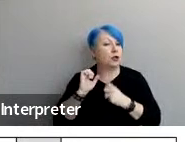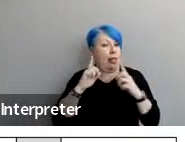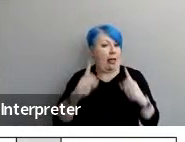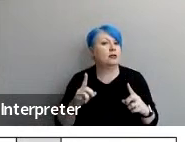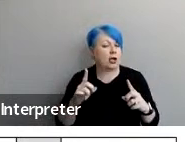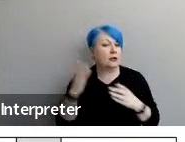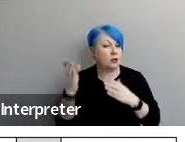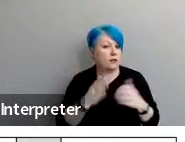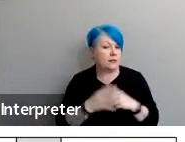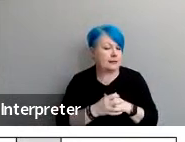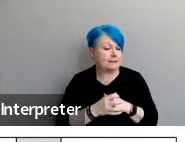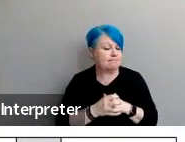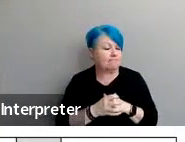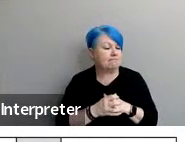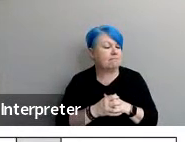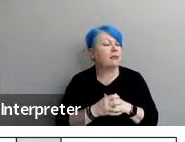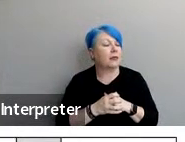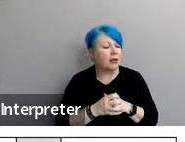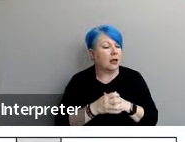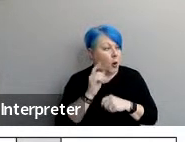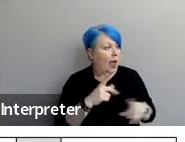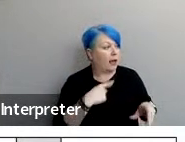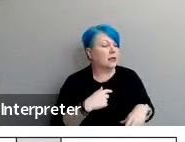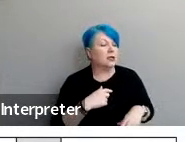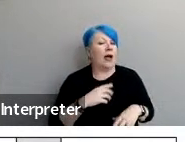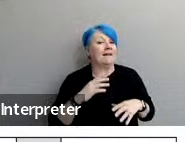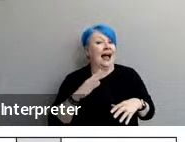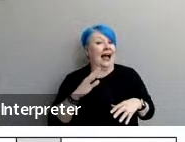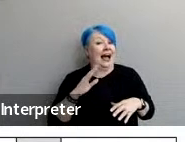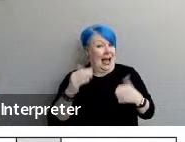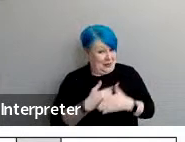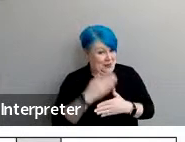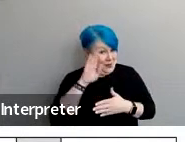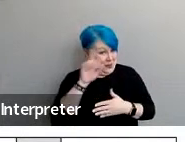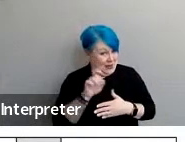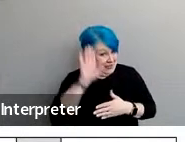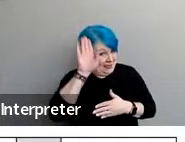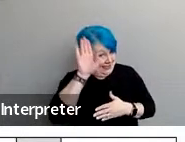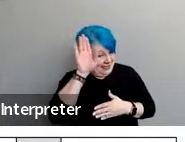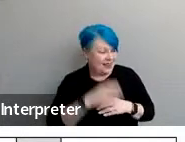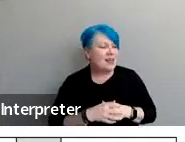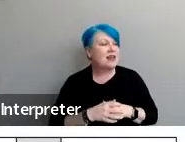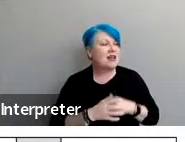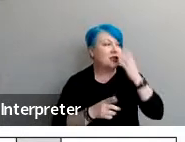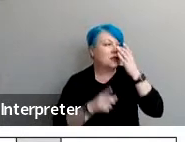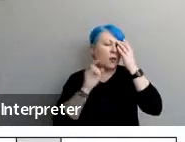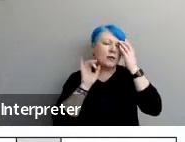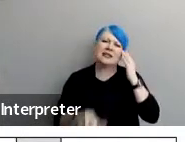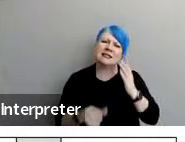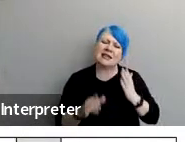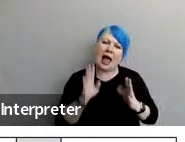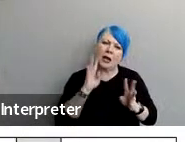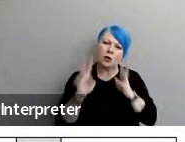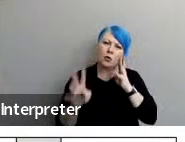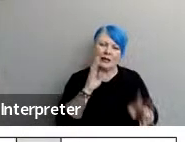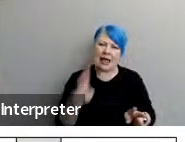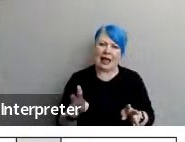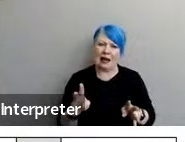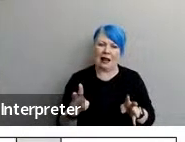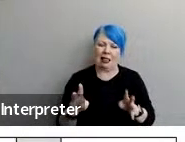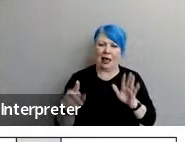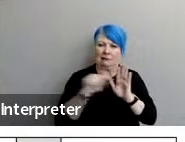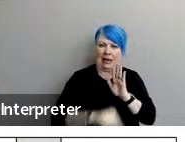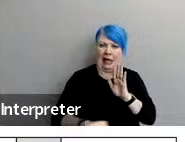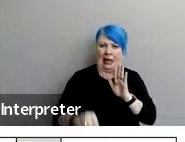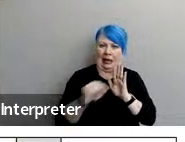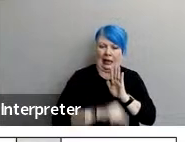another question. So obviously this is a source of additional funds for schools. Does that create a disincentive for them to maintain